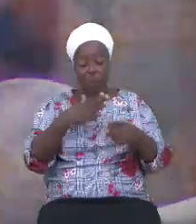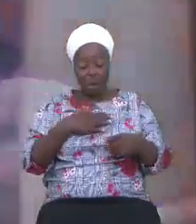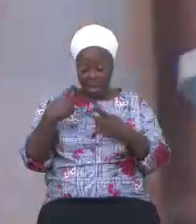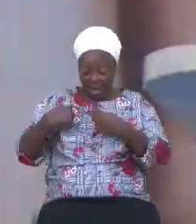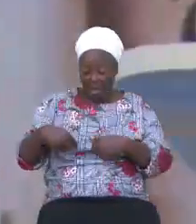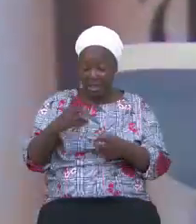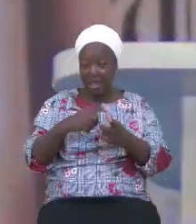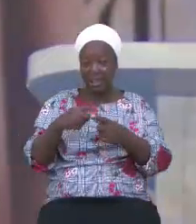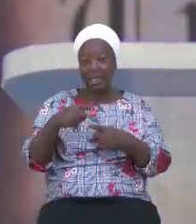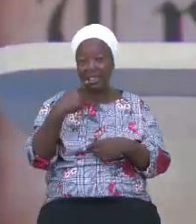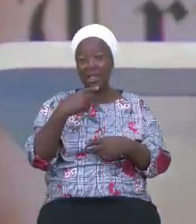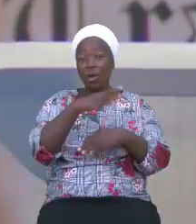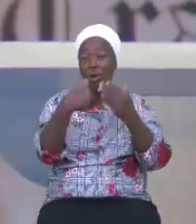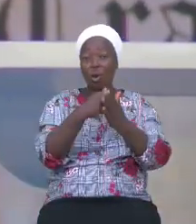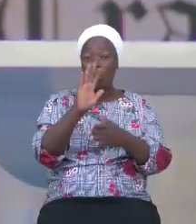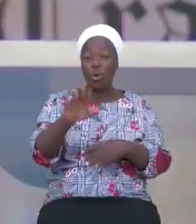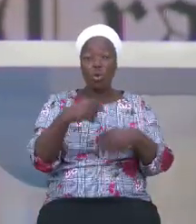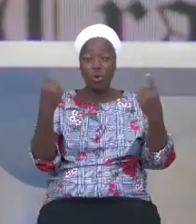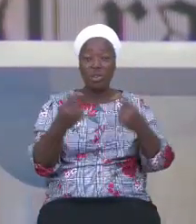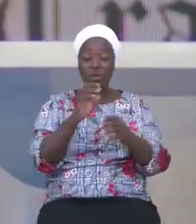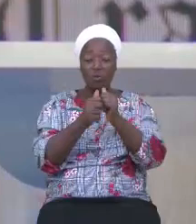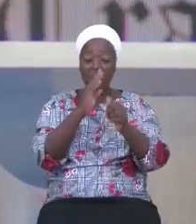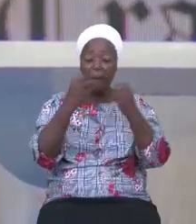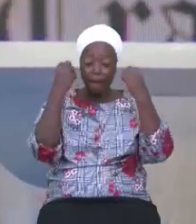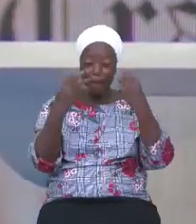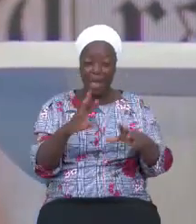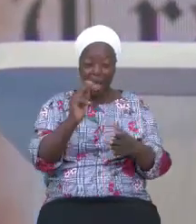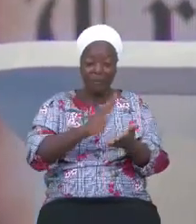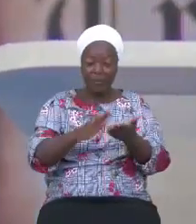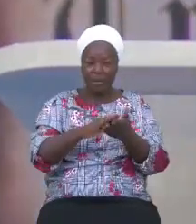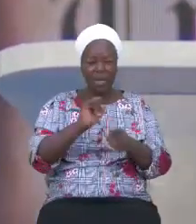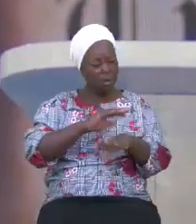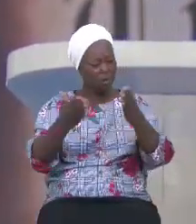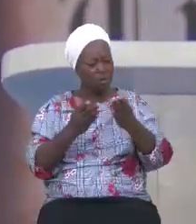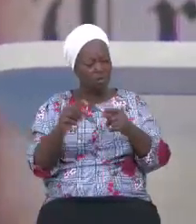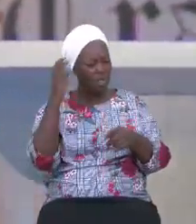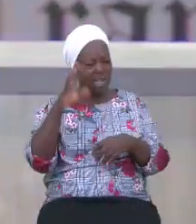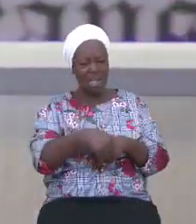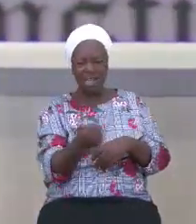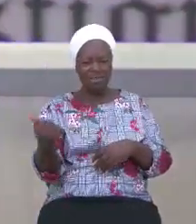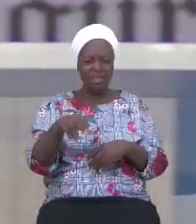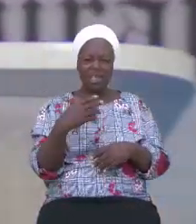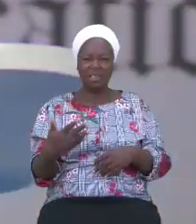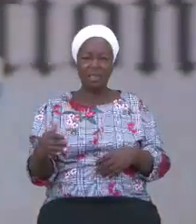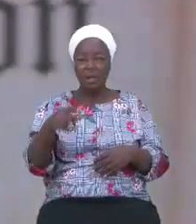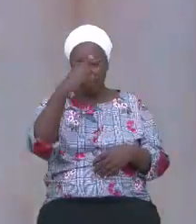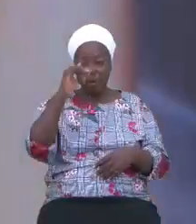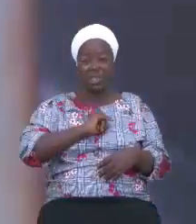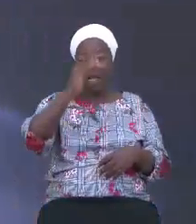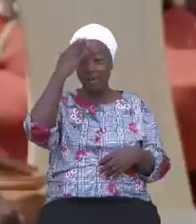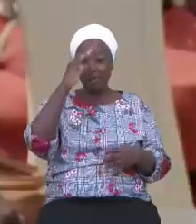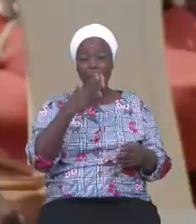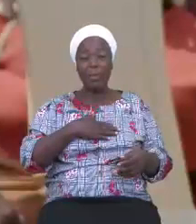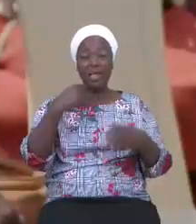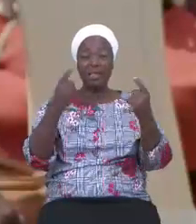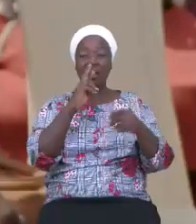he says, all your sins, which are many, they are forgiven. I don't want to hear any other thing. I know my sins are